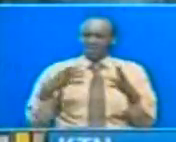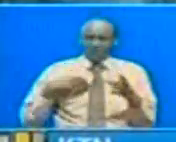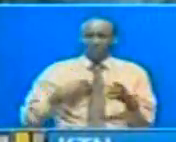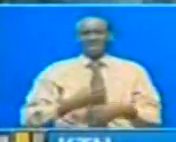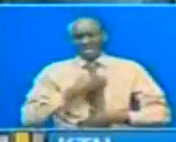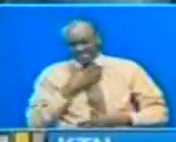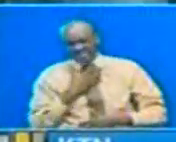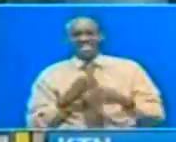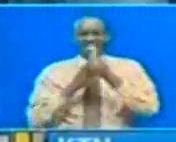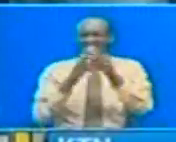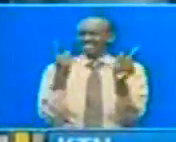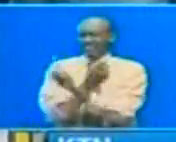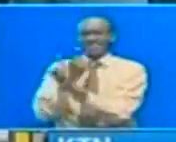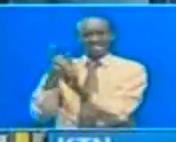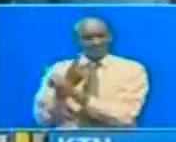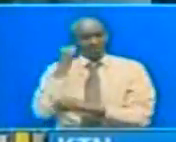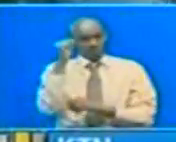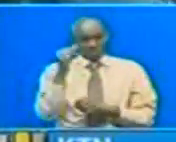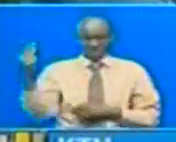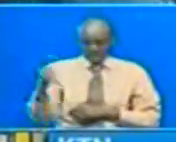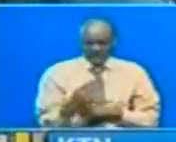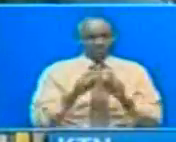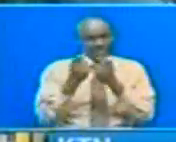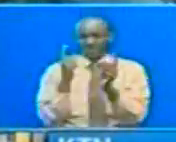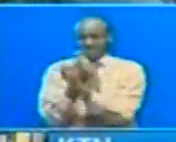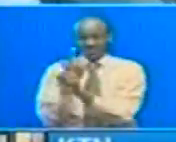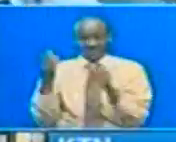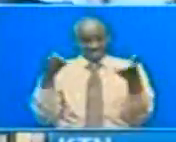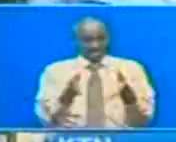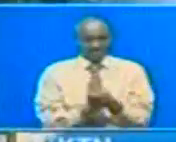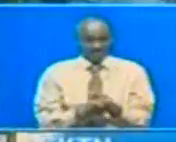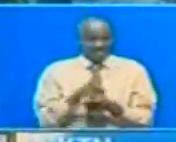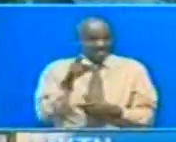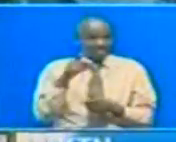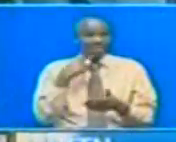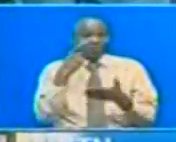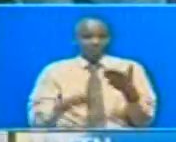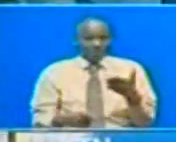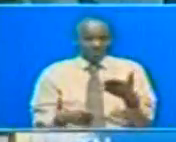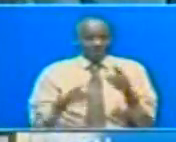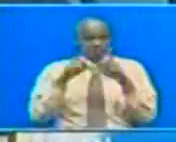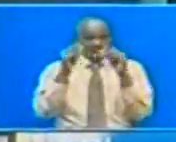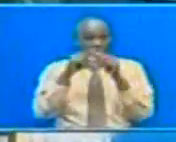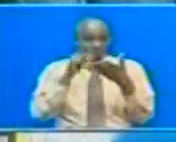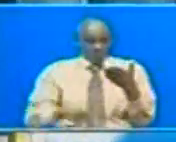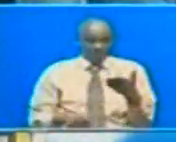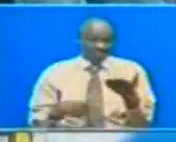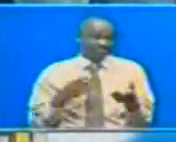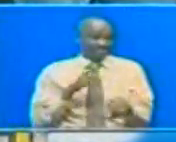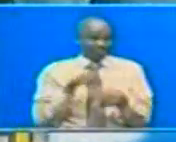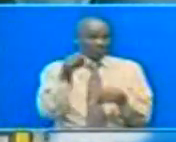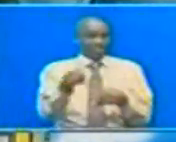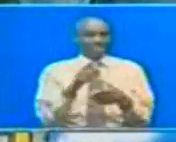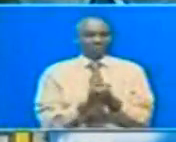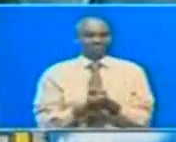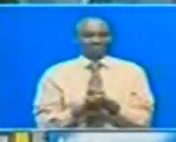and leaders from across political and tribal divide. And that is what formed the resounding message given during the service